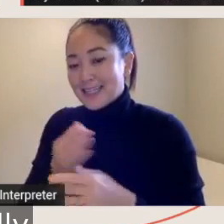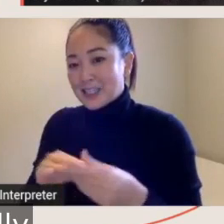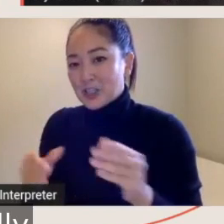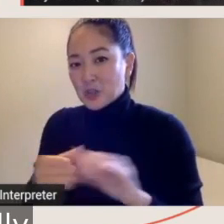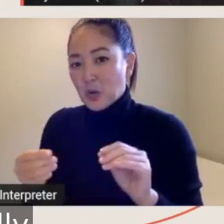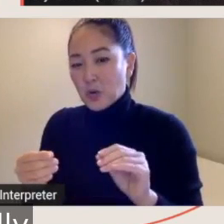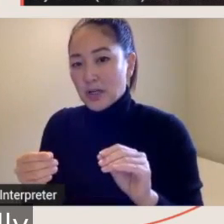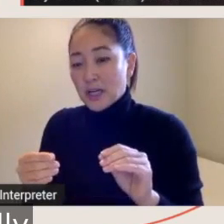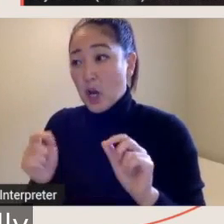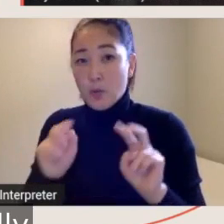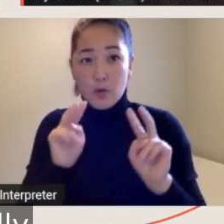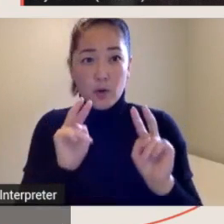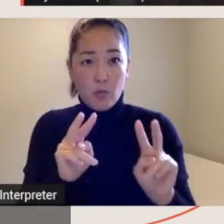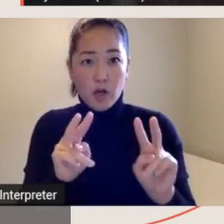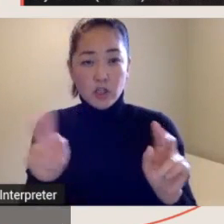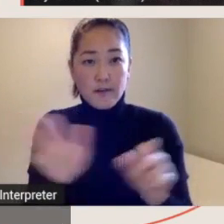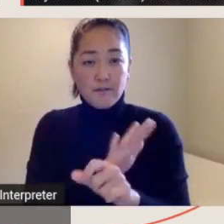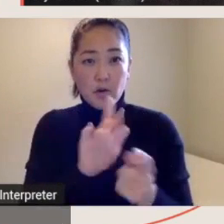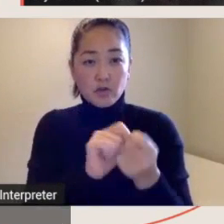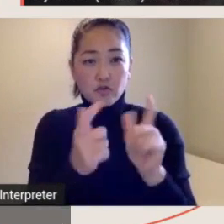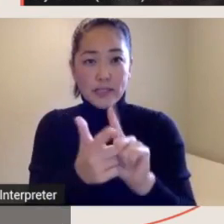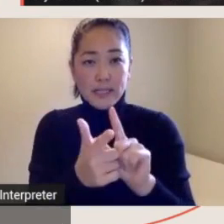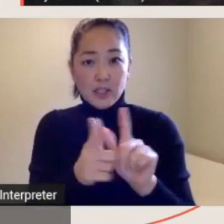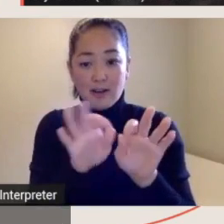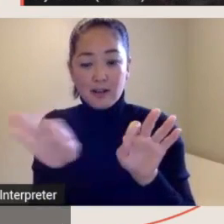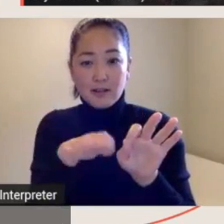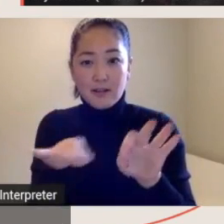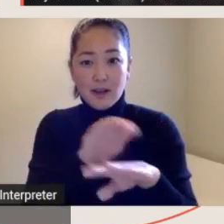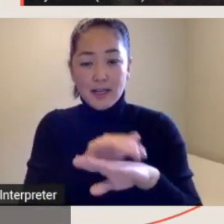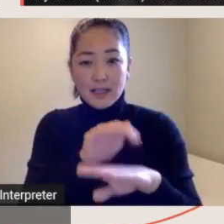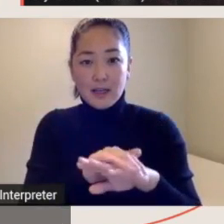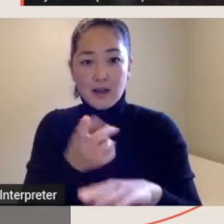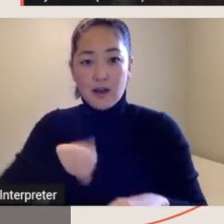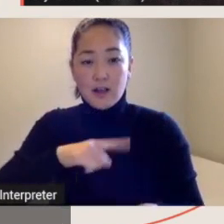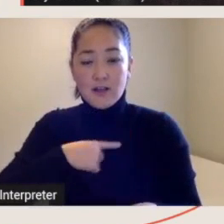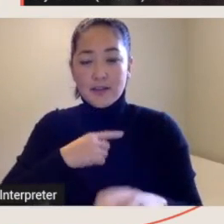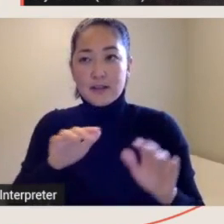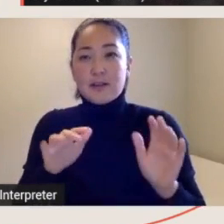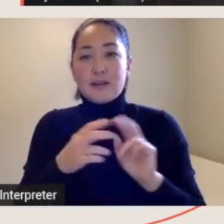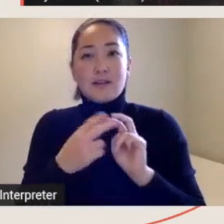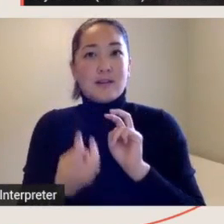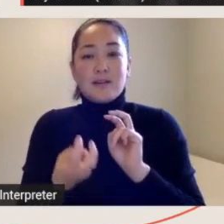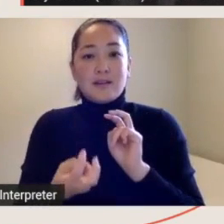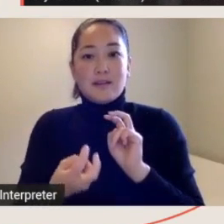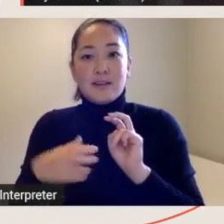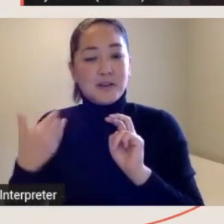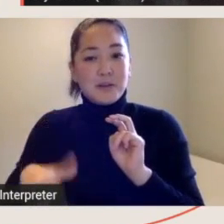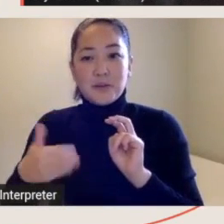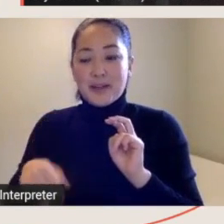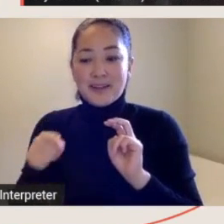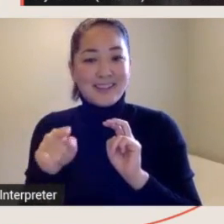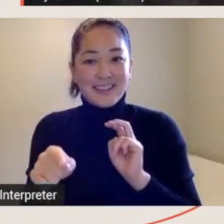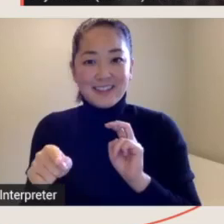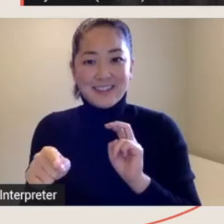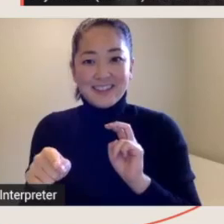it actually completely translated, I think we were just completely taken by that scene. Like we knew there that this is it,